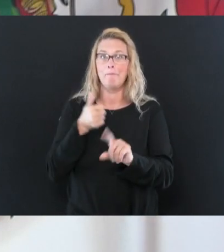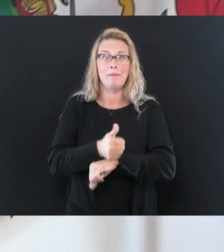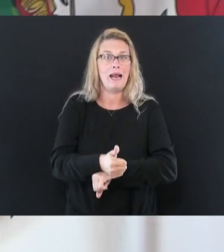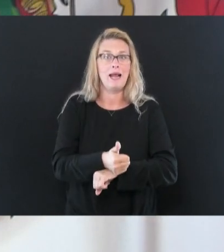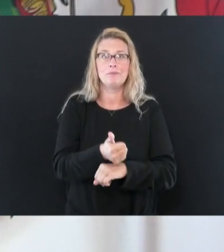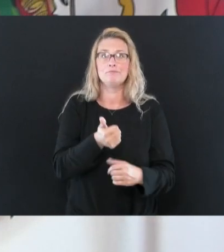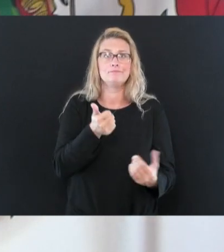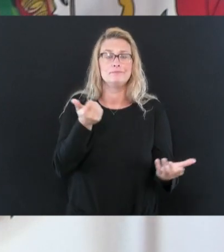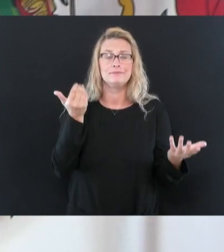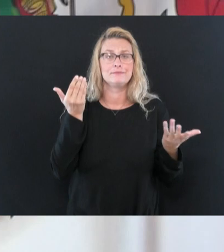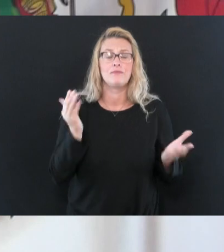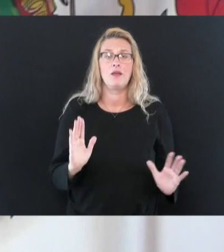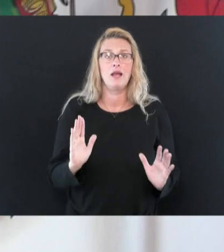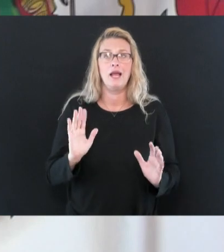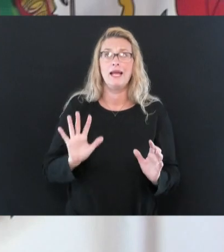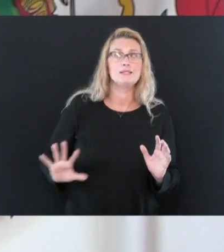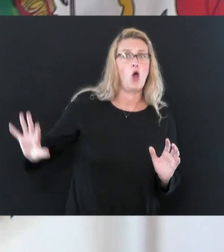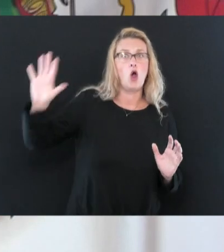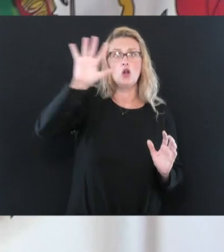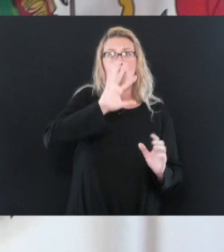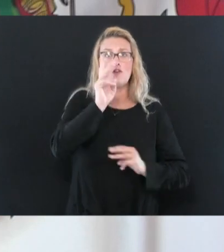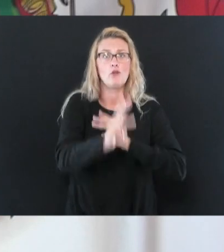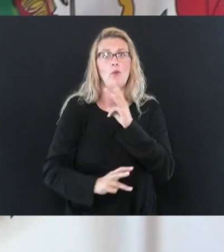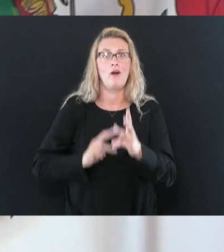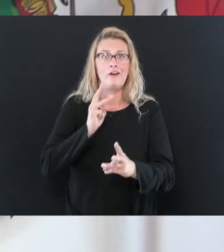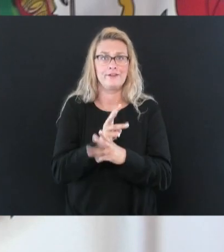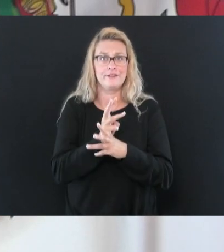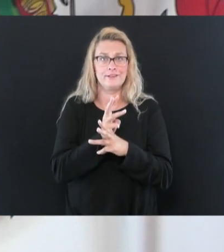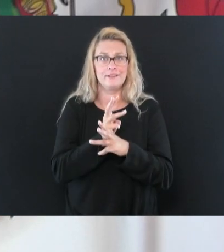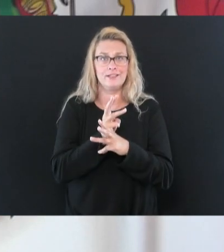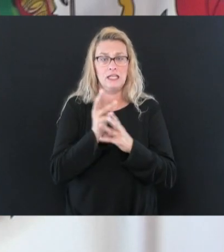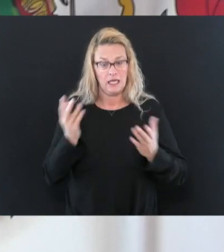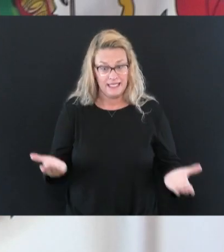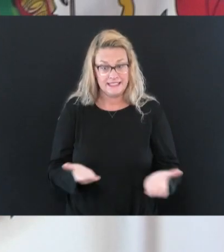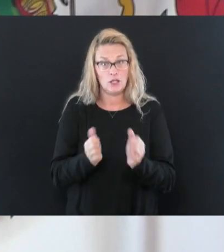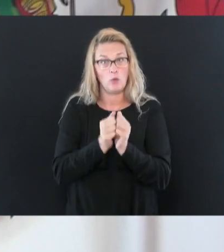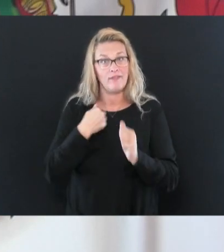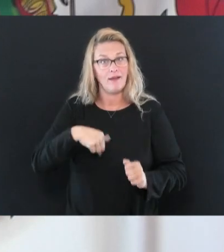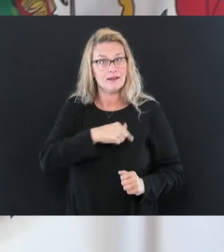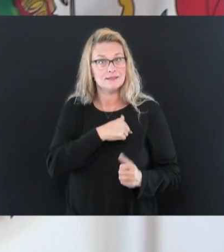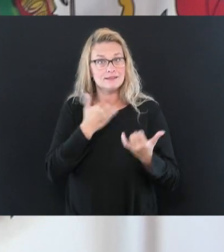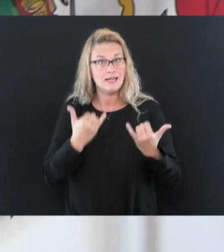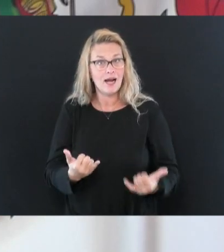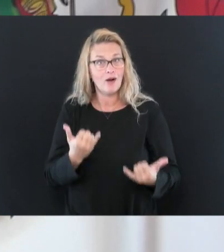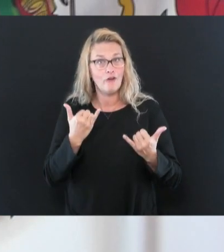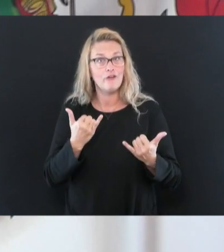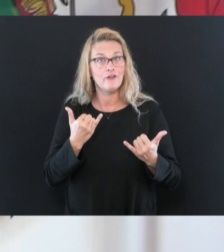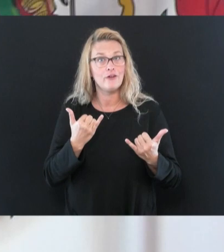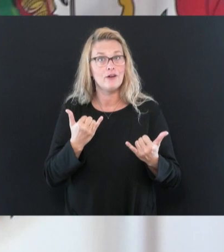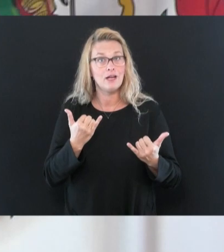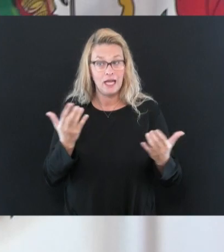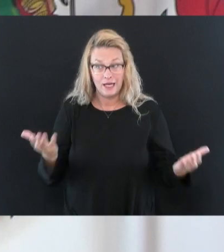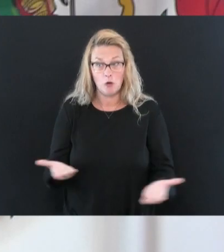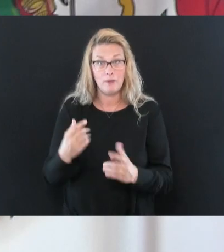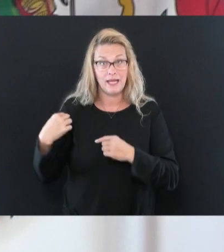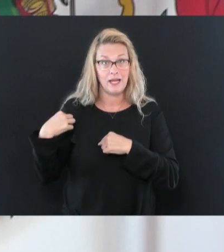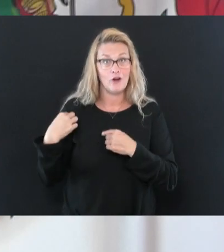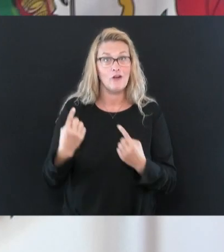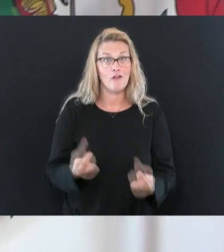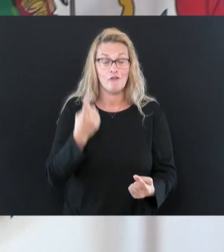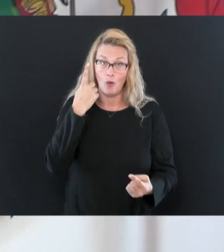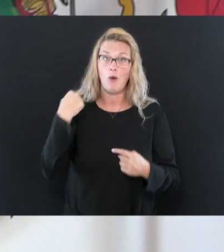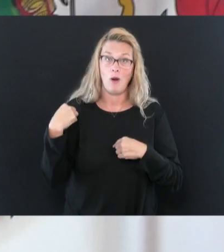world. And absolutely, it is here with us, and it's going to be with us for a goodly little